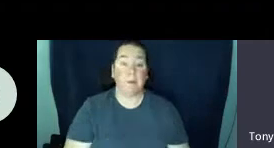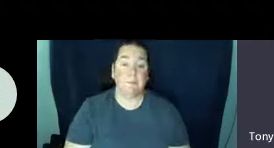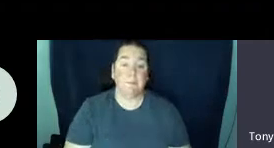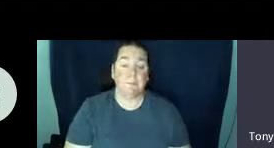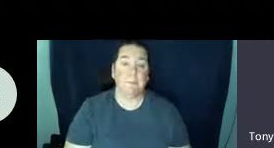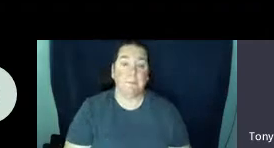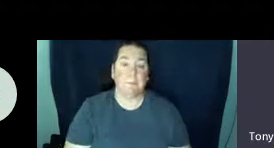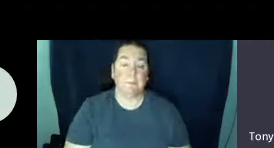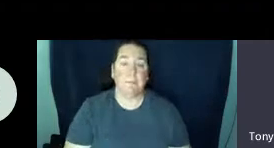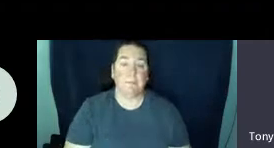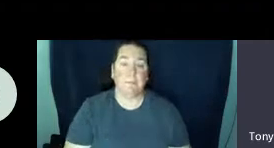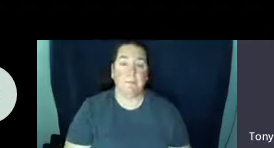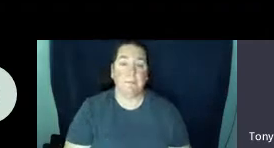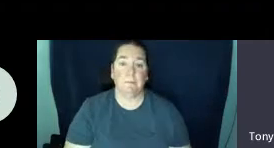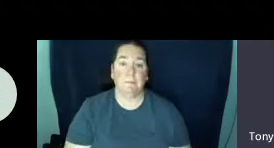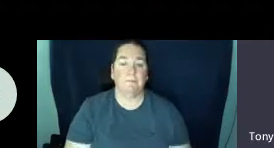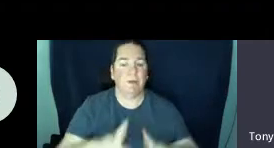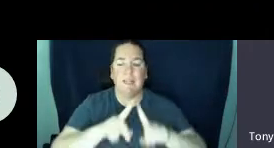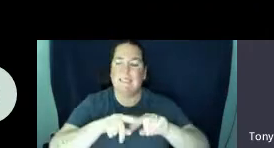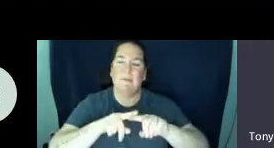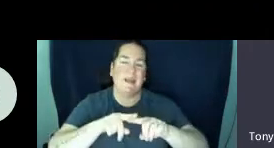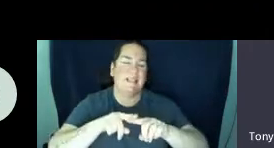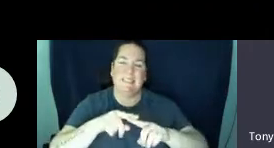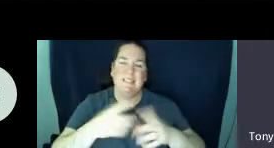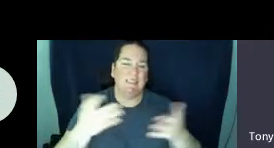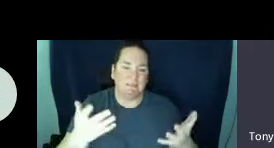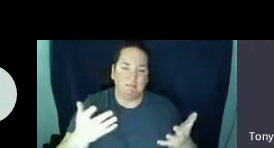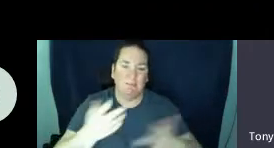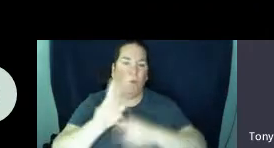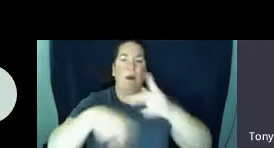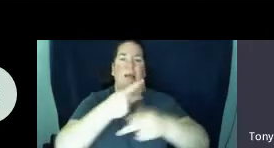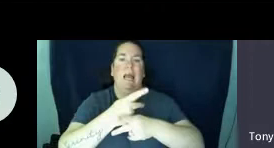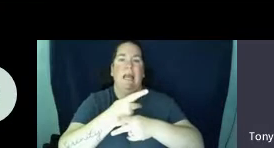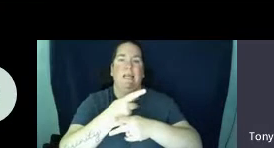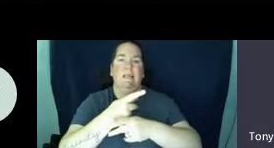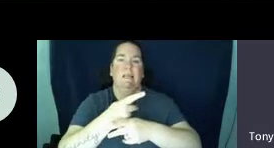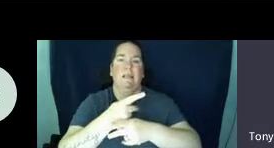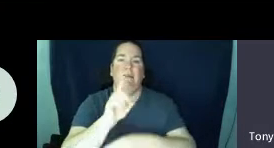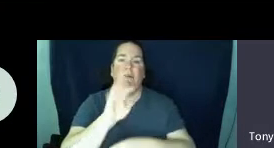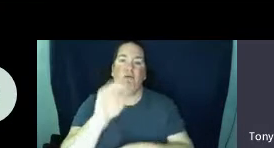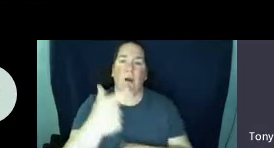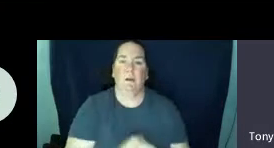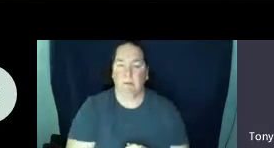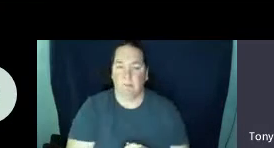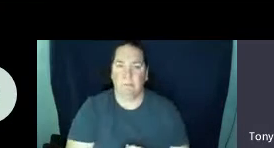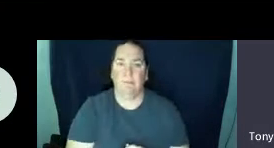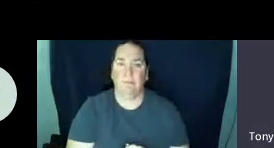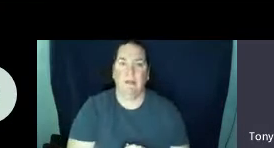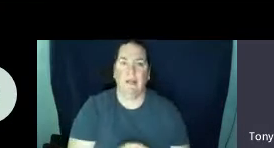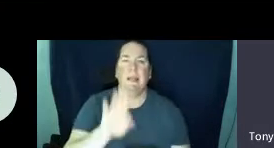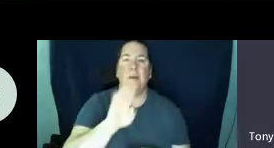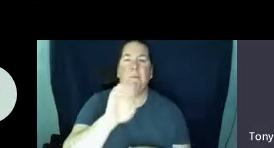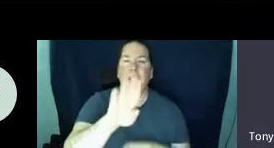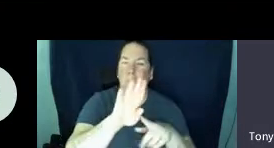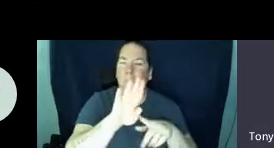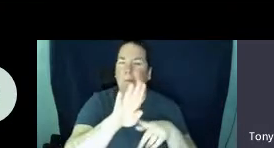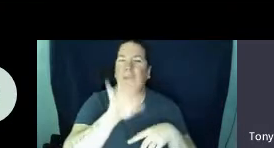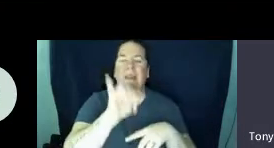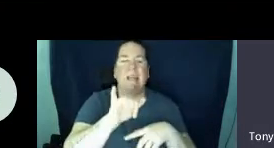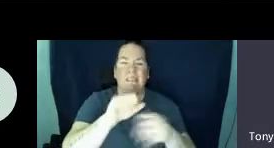But it really just depends on what type of drug too. So the bebtelovimab that's going